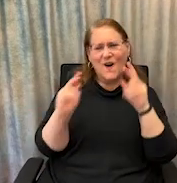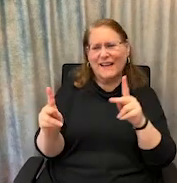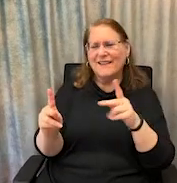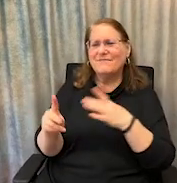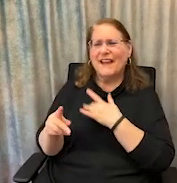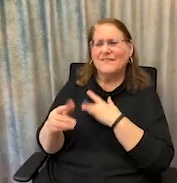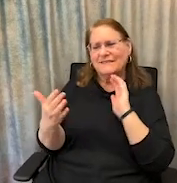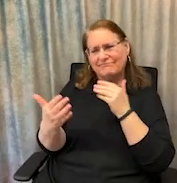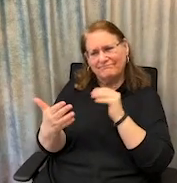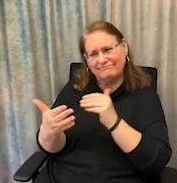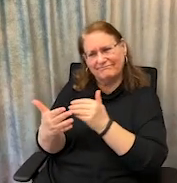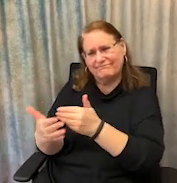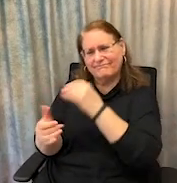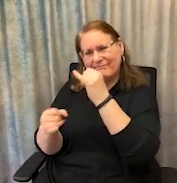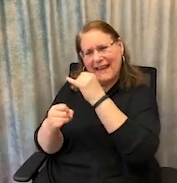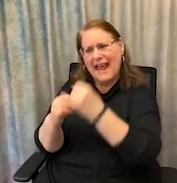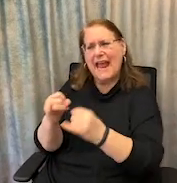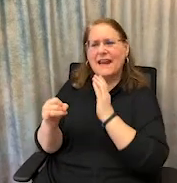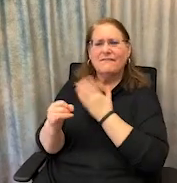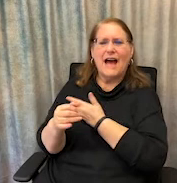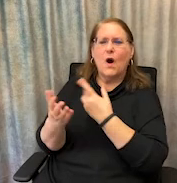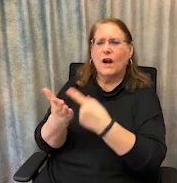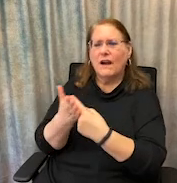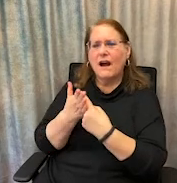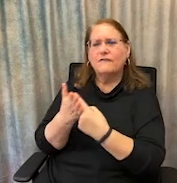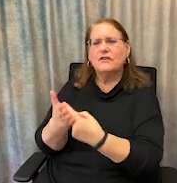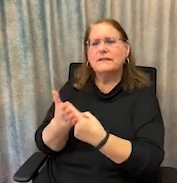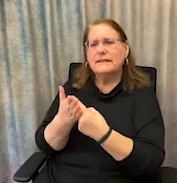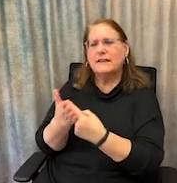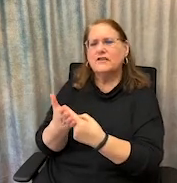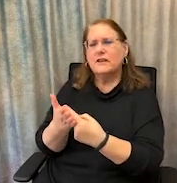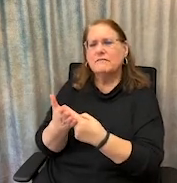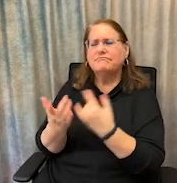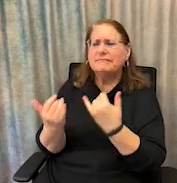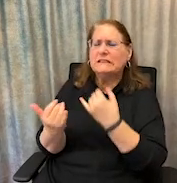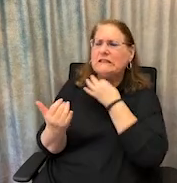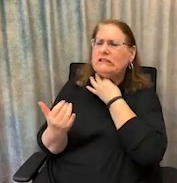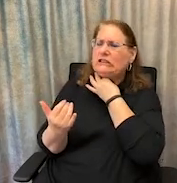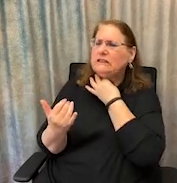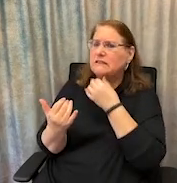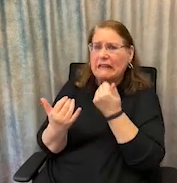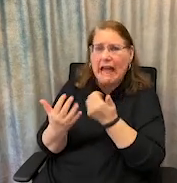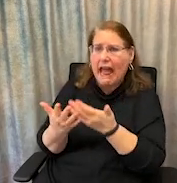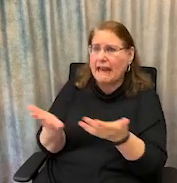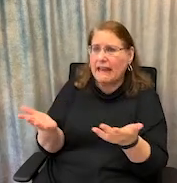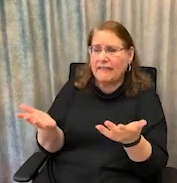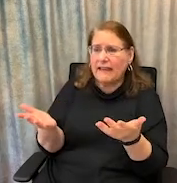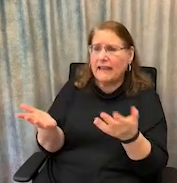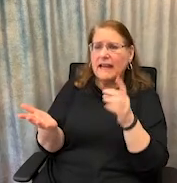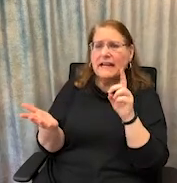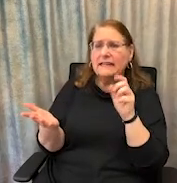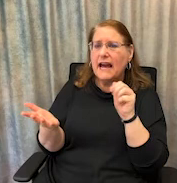we're getting to the end of our conversation. Just curious to know if there is